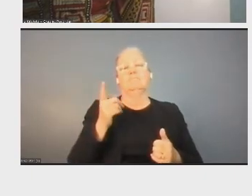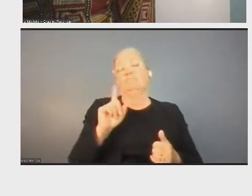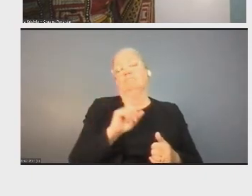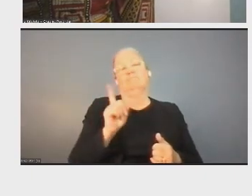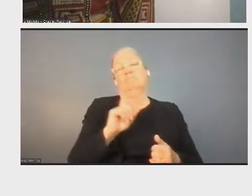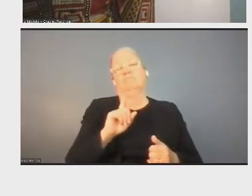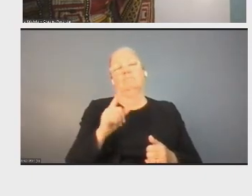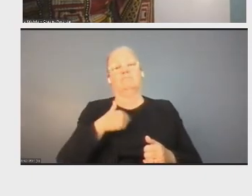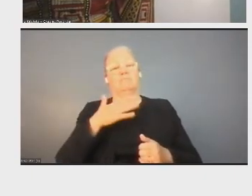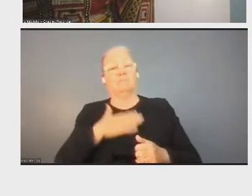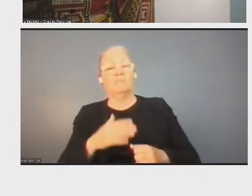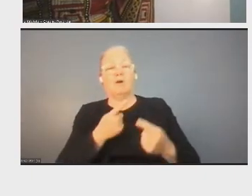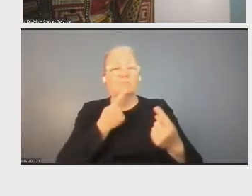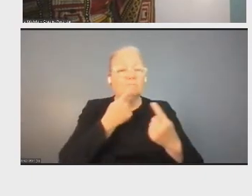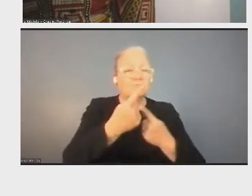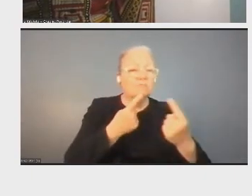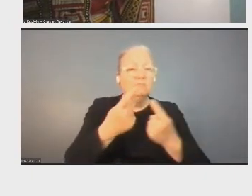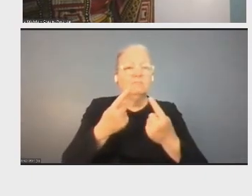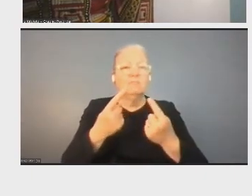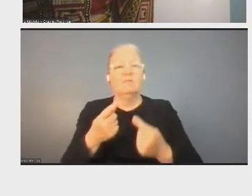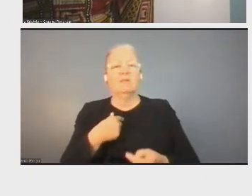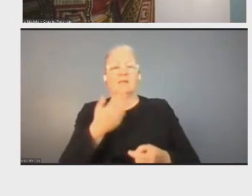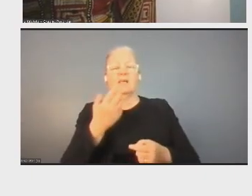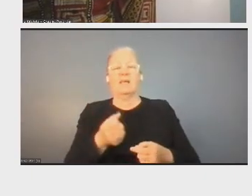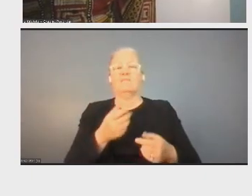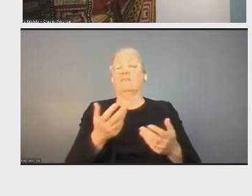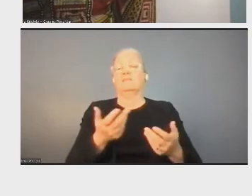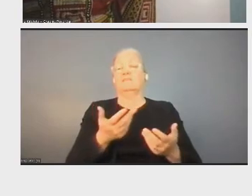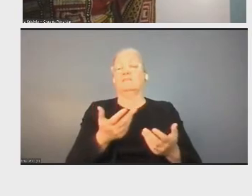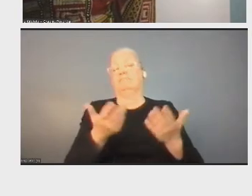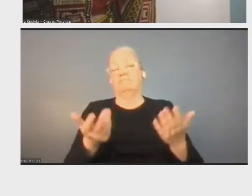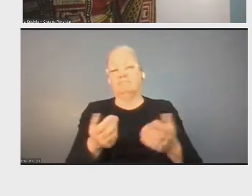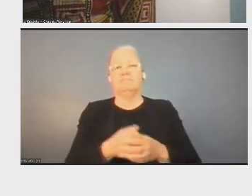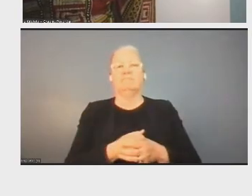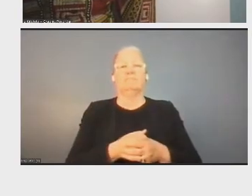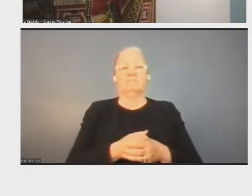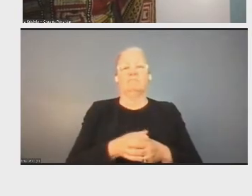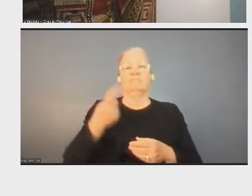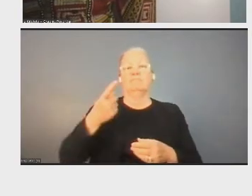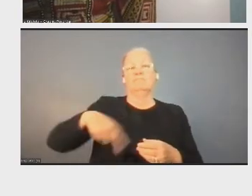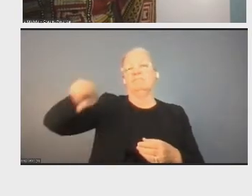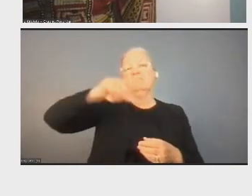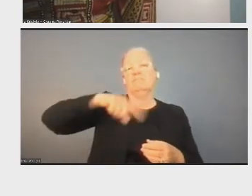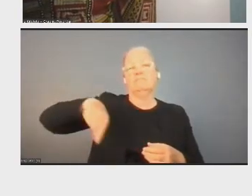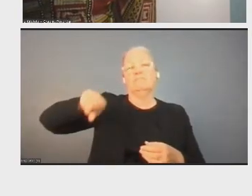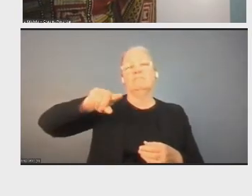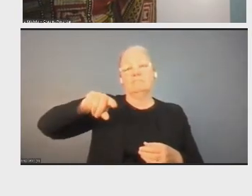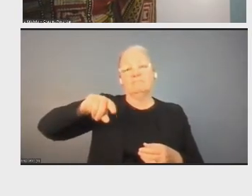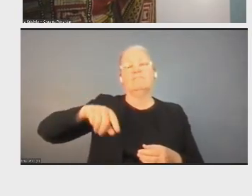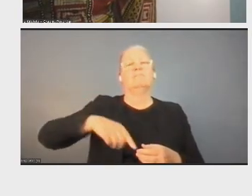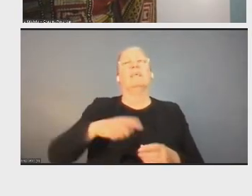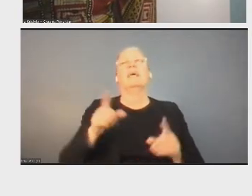discussions where there's a technical voice authorized, but is still leaving